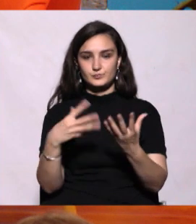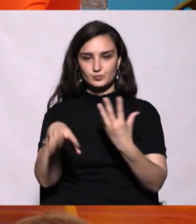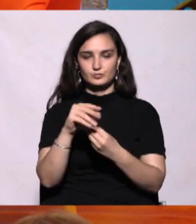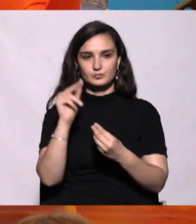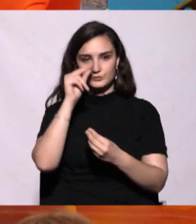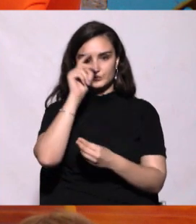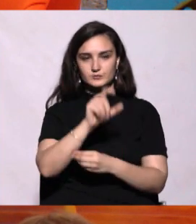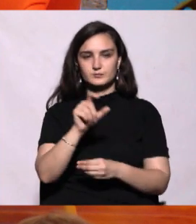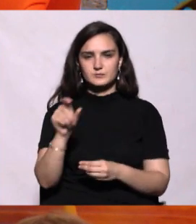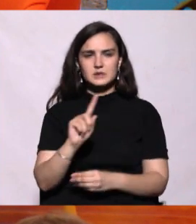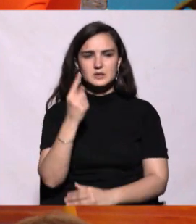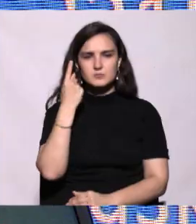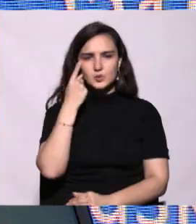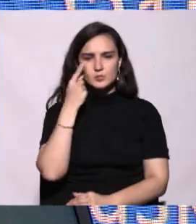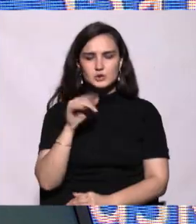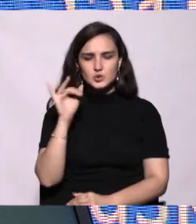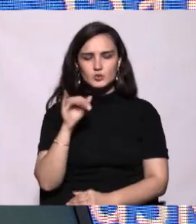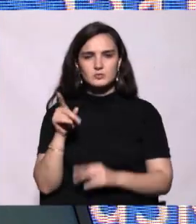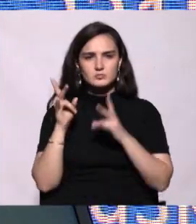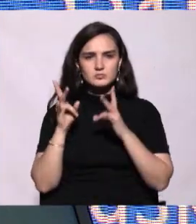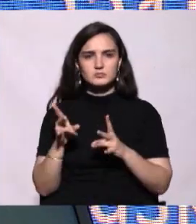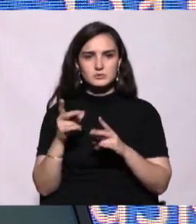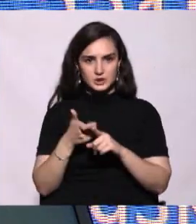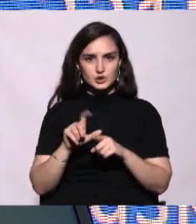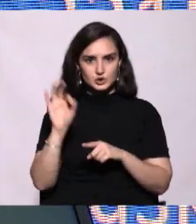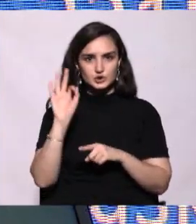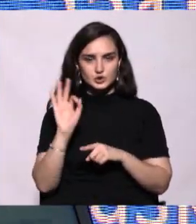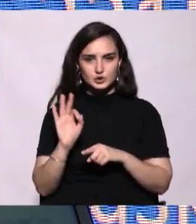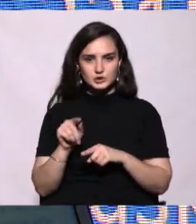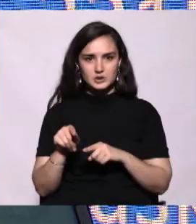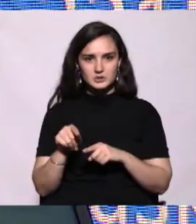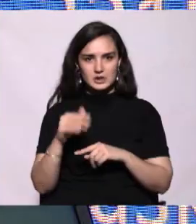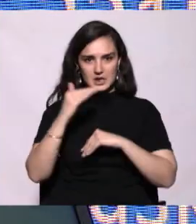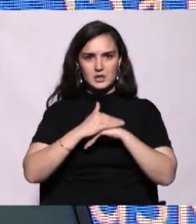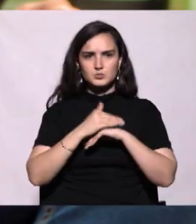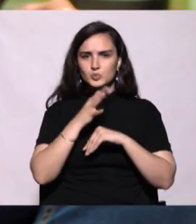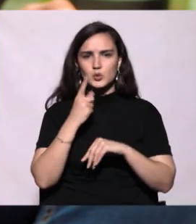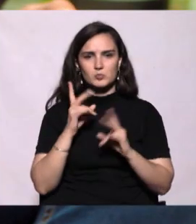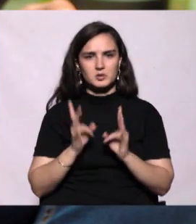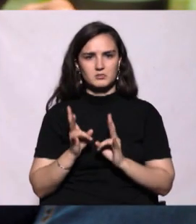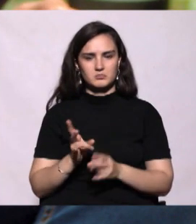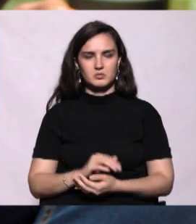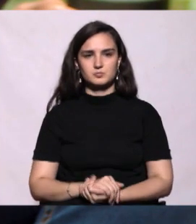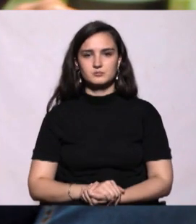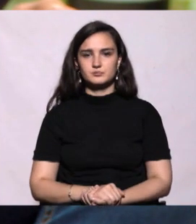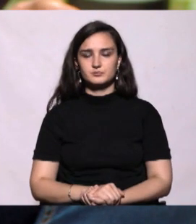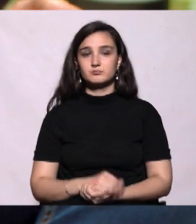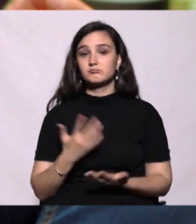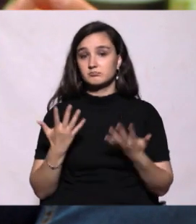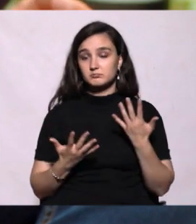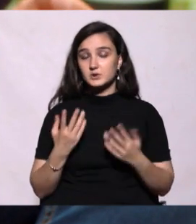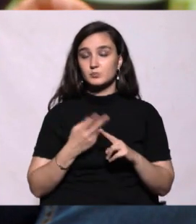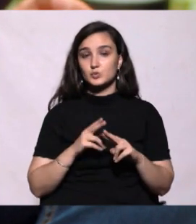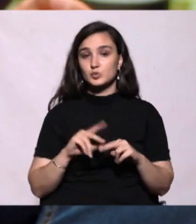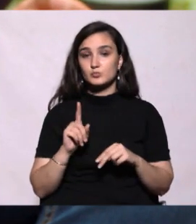audience. Why do you think the story happens so often in the nighttime, at night? Probably